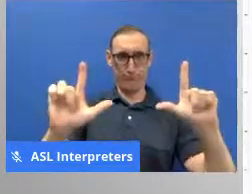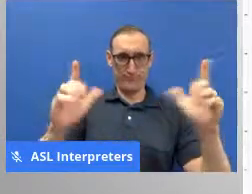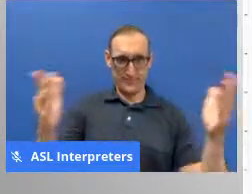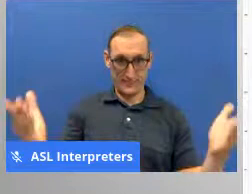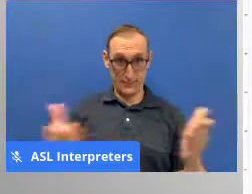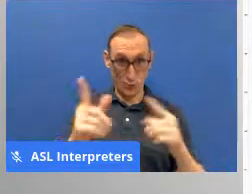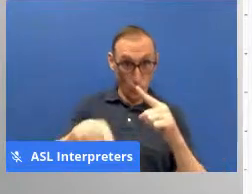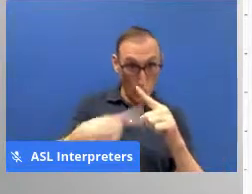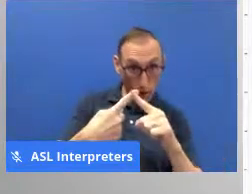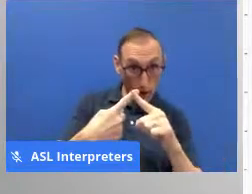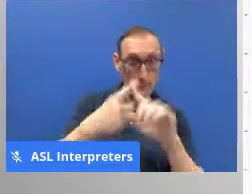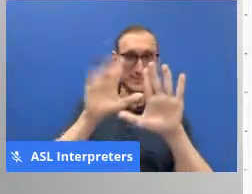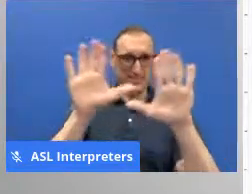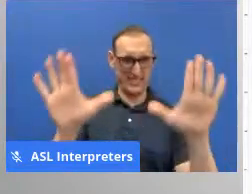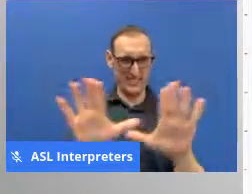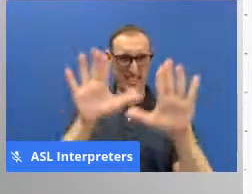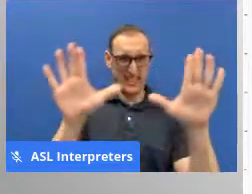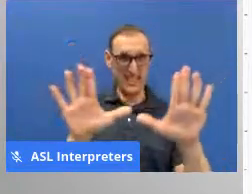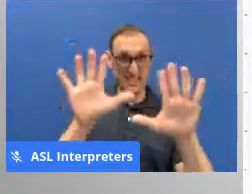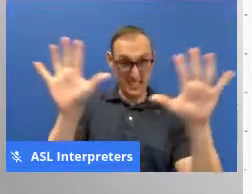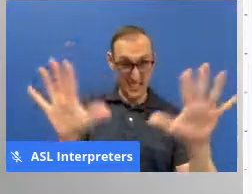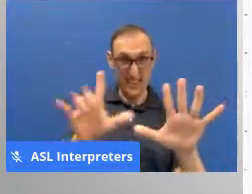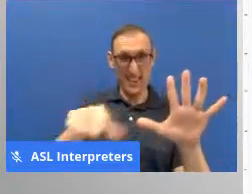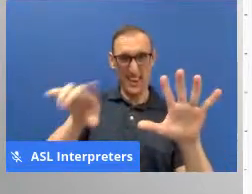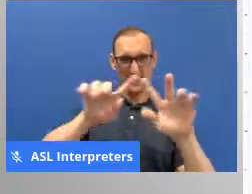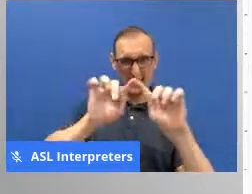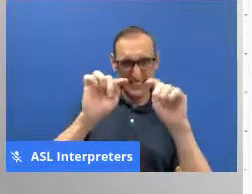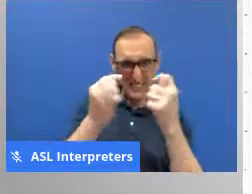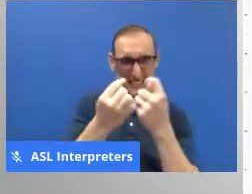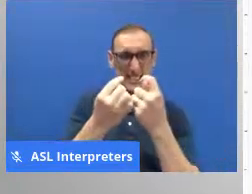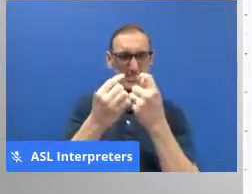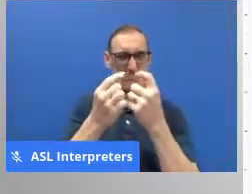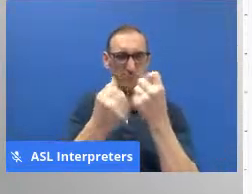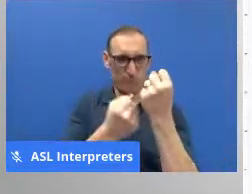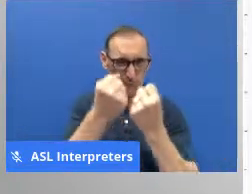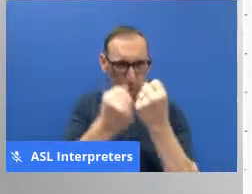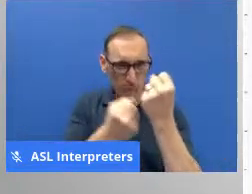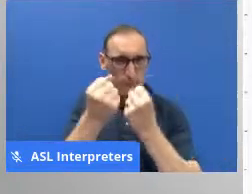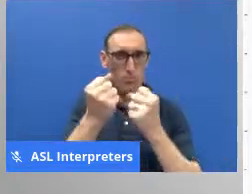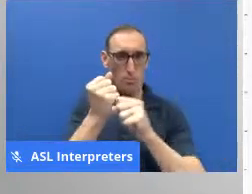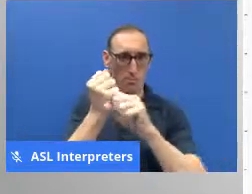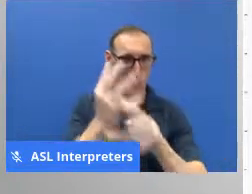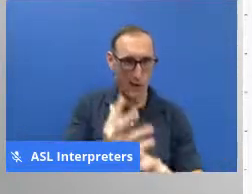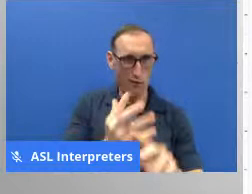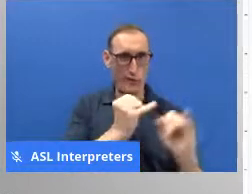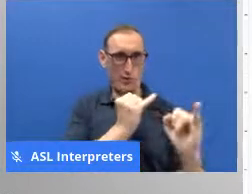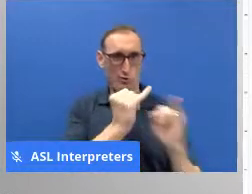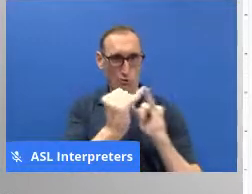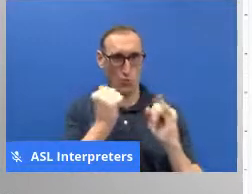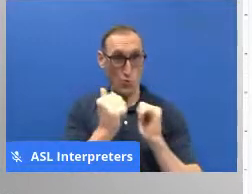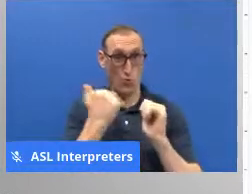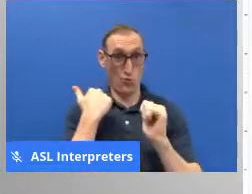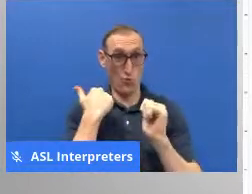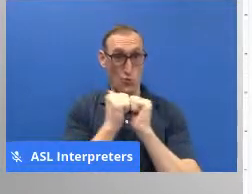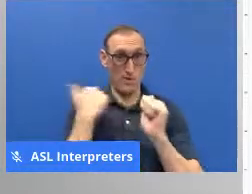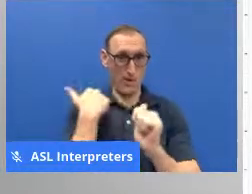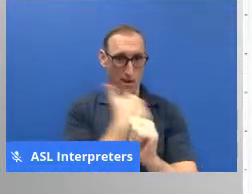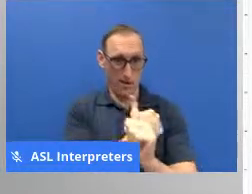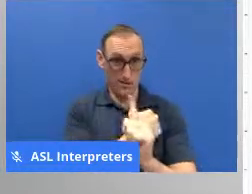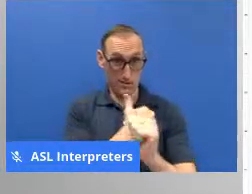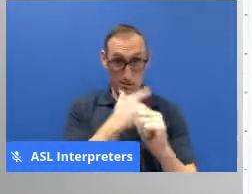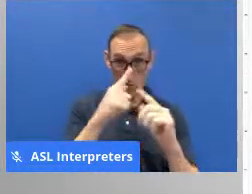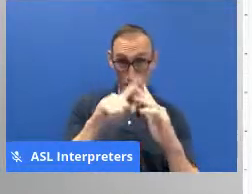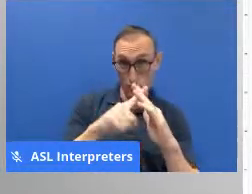Sunday, they will work together as a team and prepare for their interviews with us beginning on